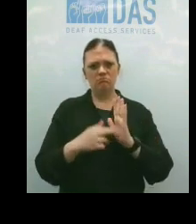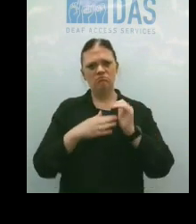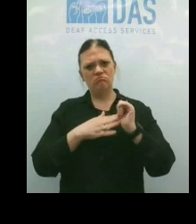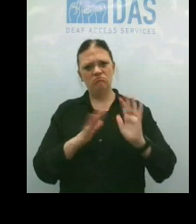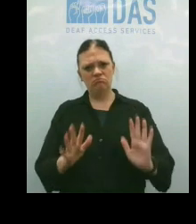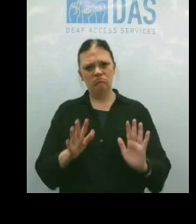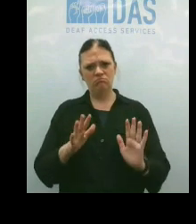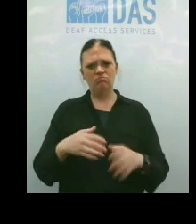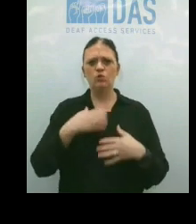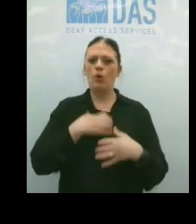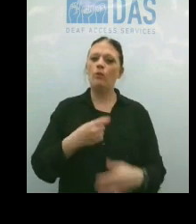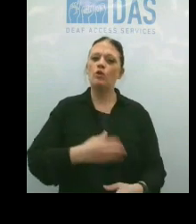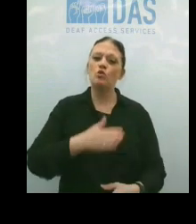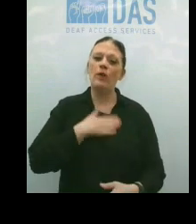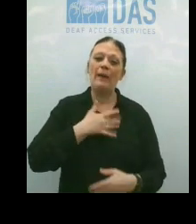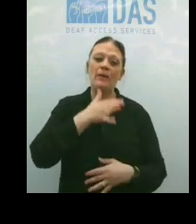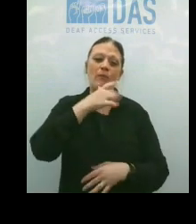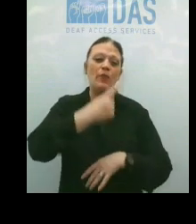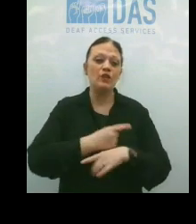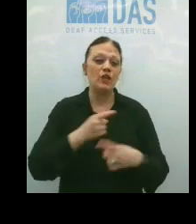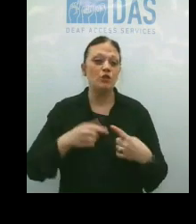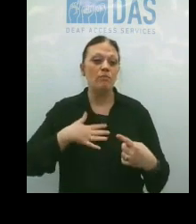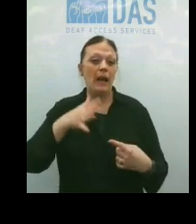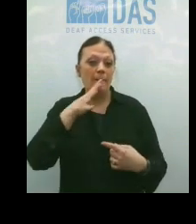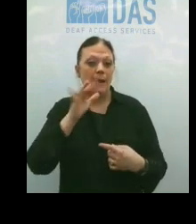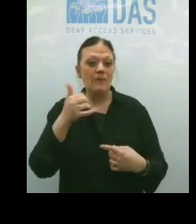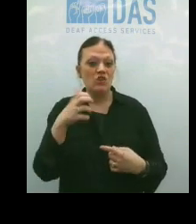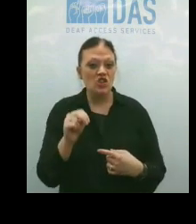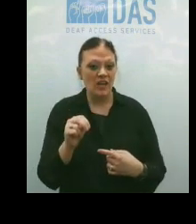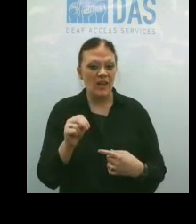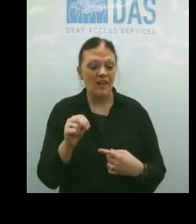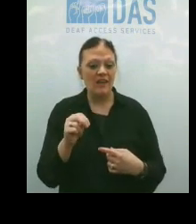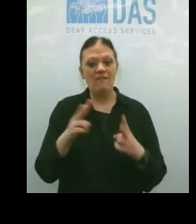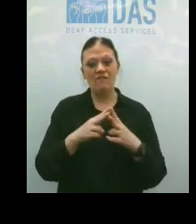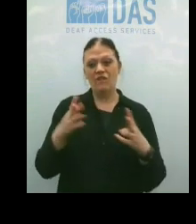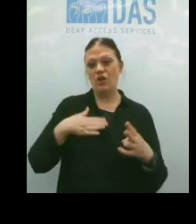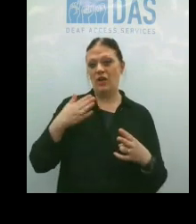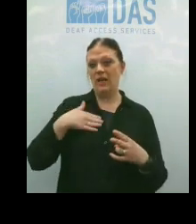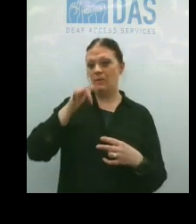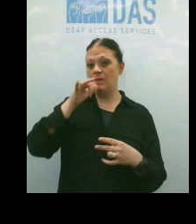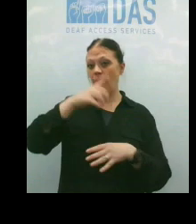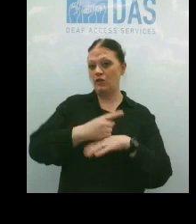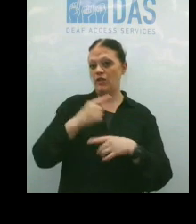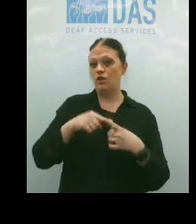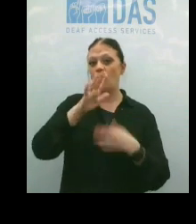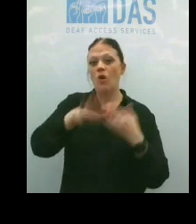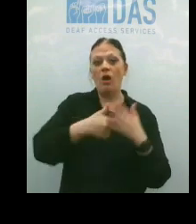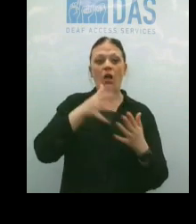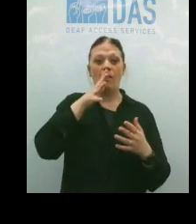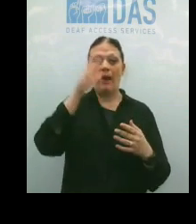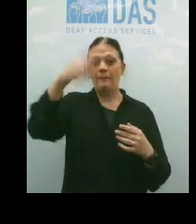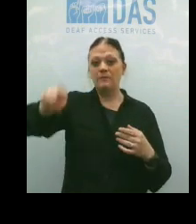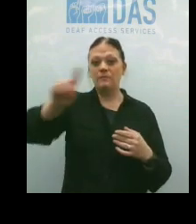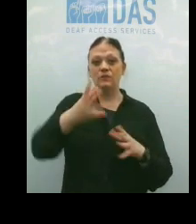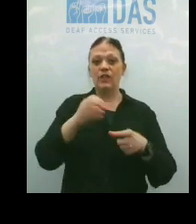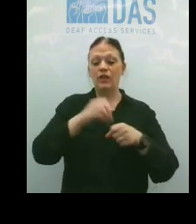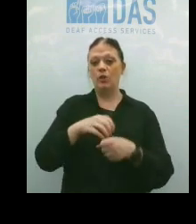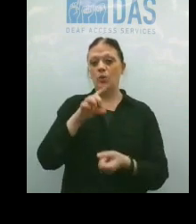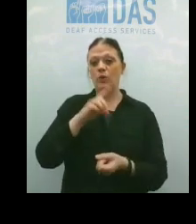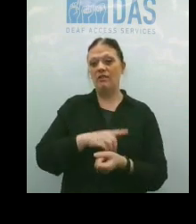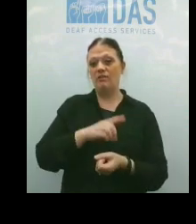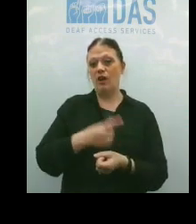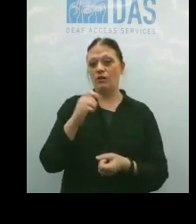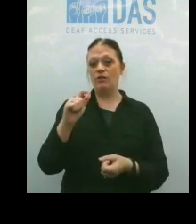I wish a very happy Mother's Day soon to my mother, Jan Polenkars. I wish a very happy Mother's Day to all the moms out there, including Dr. Gail